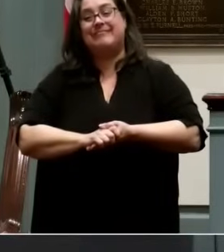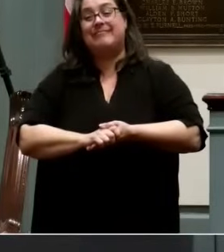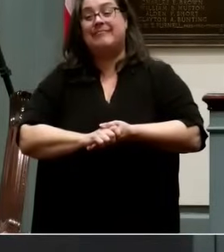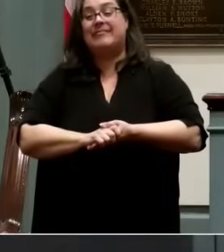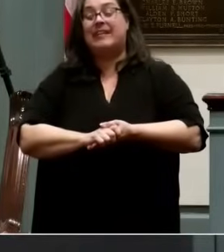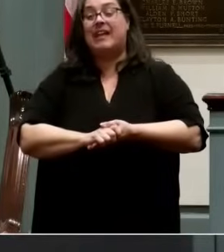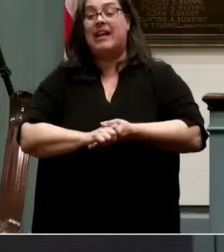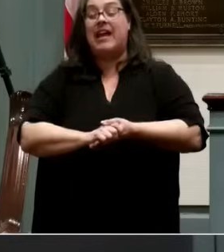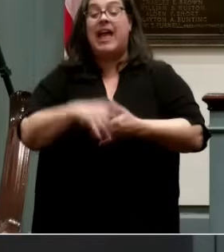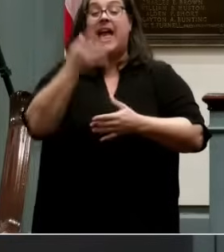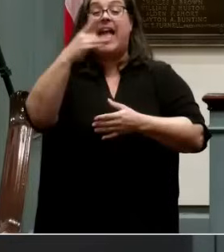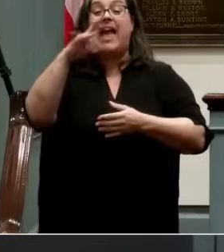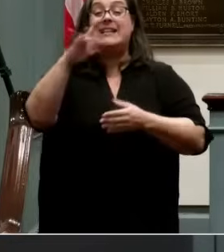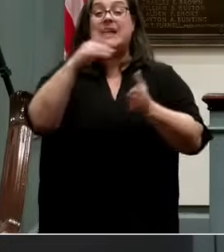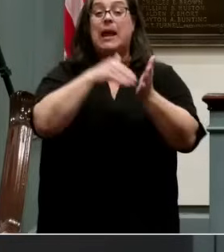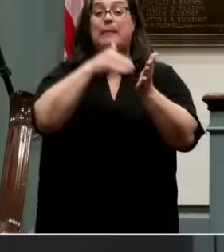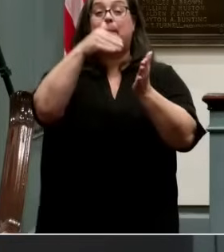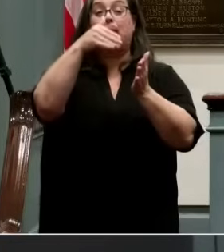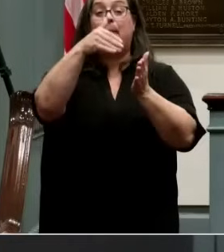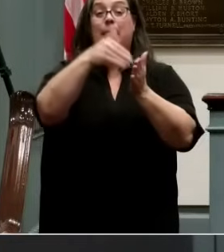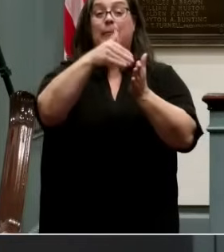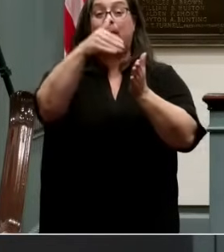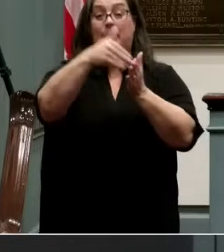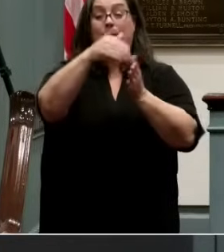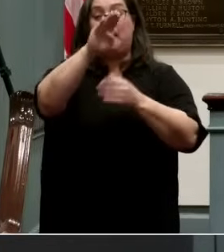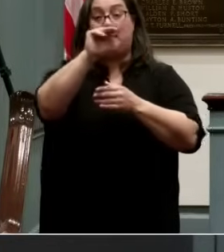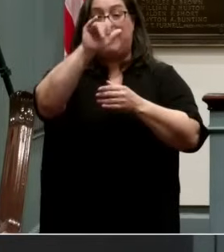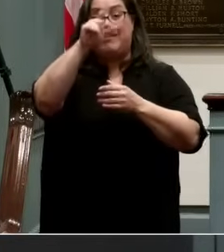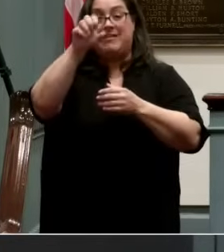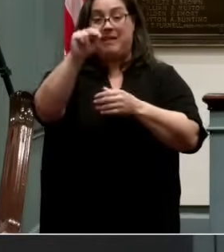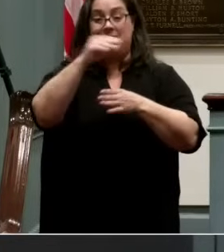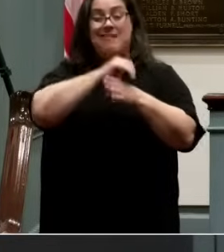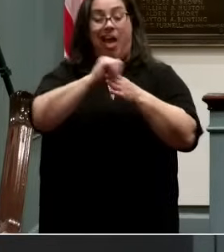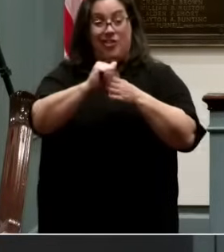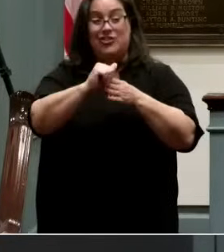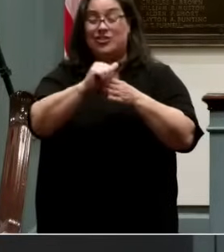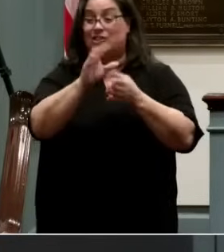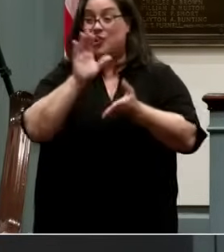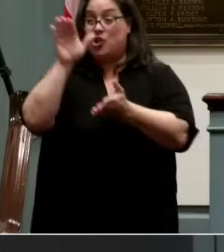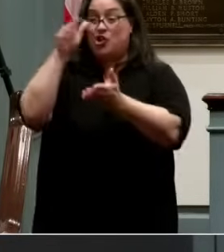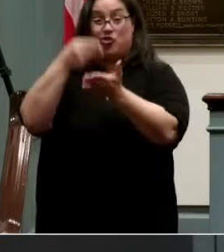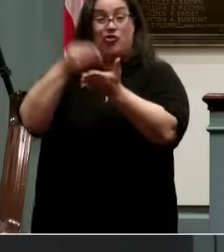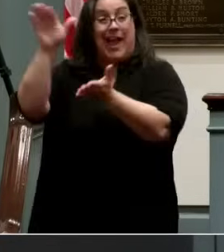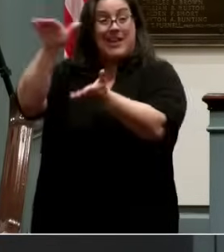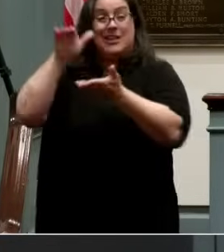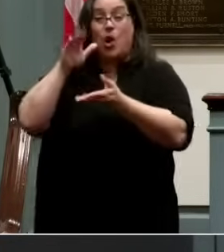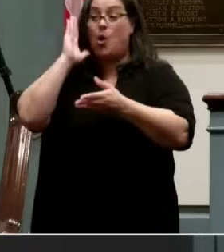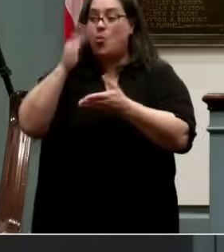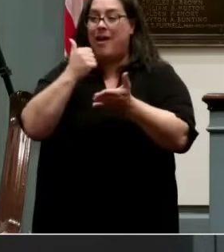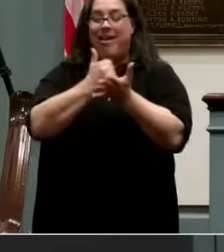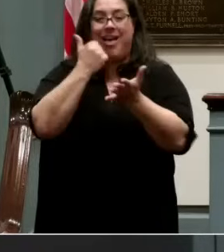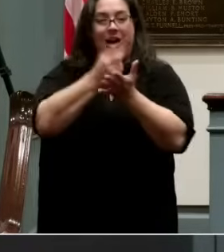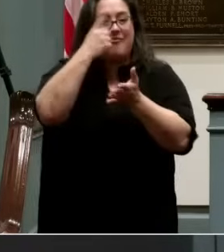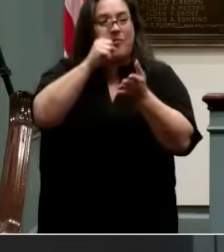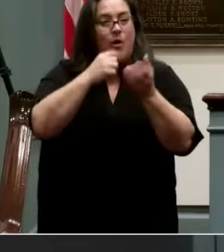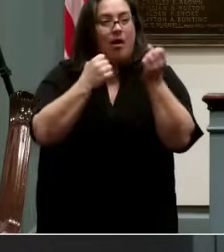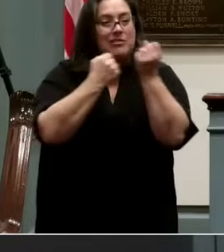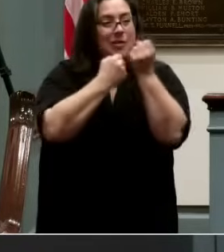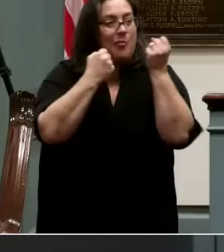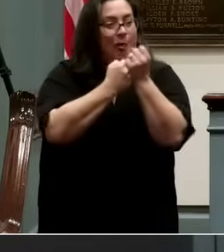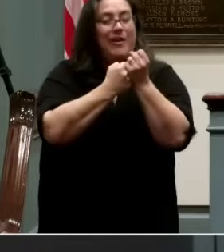The $18 million grant from NIH will fund research into health disparities in minority communities.